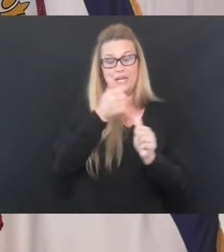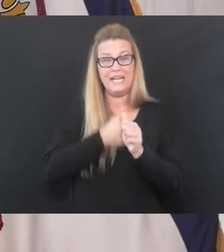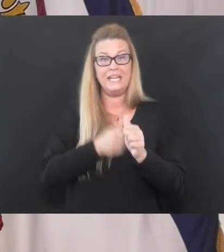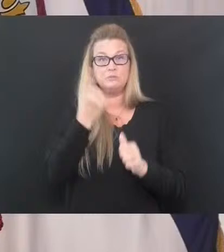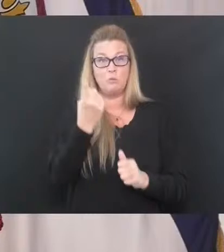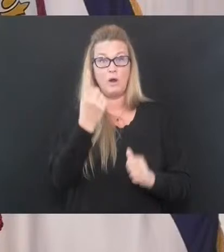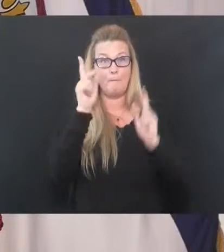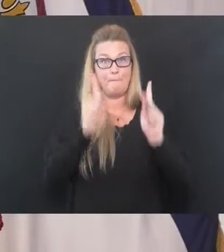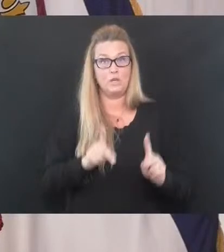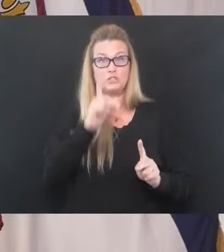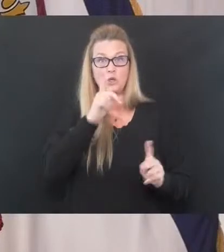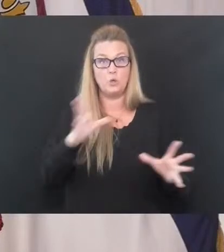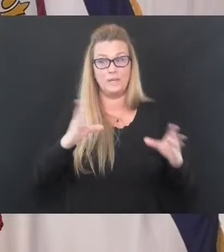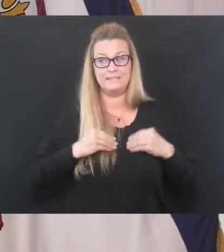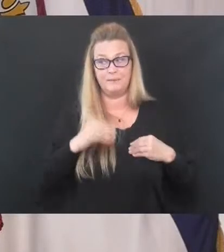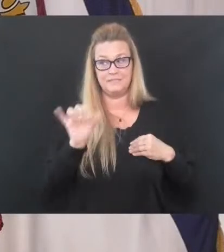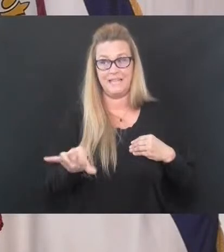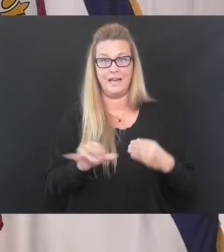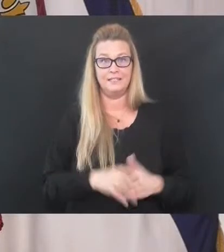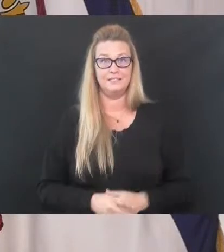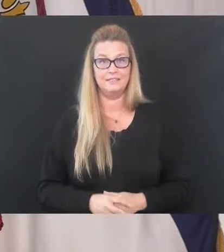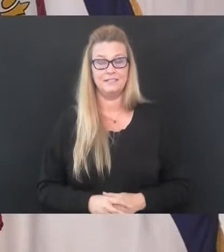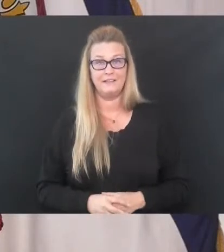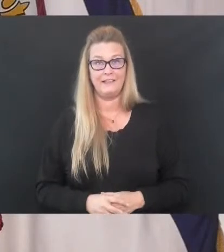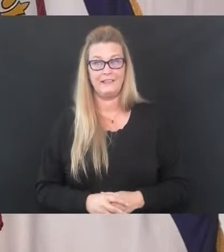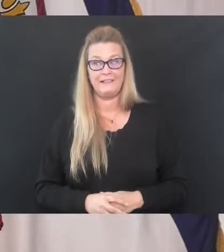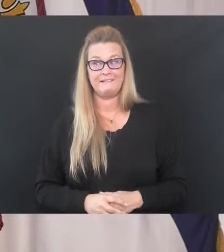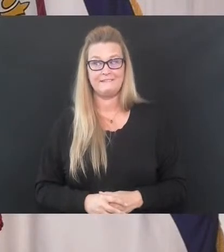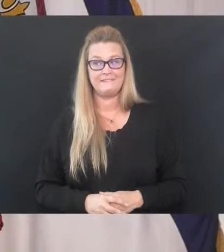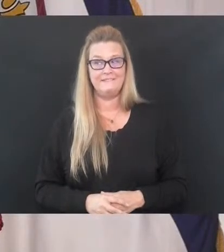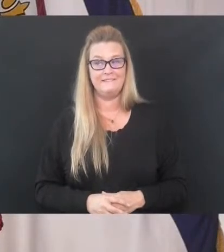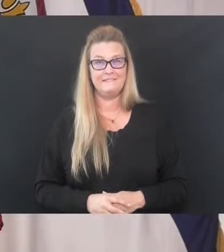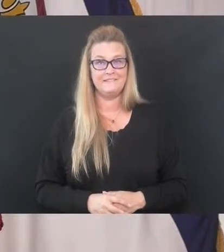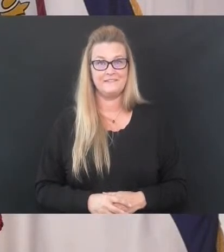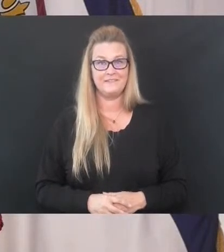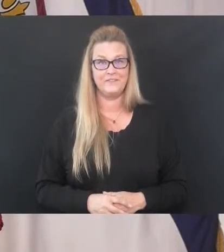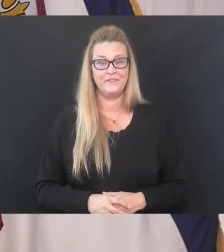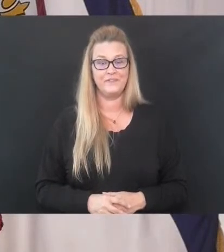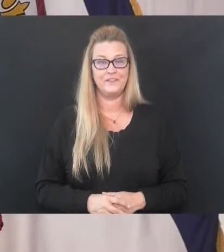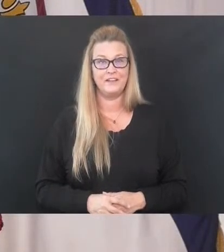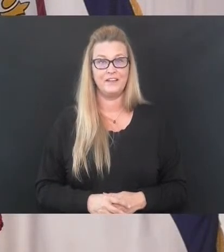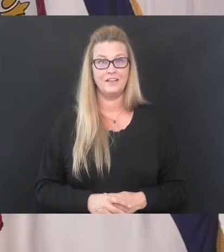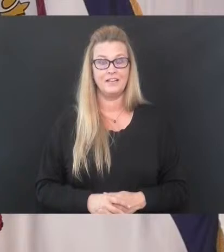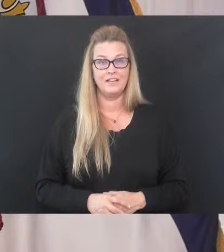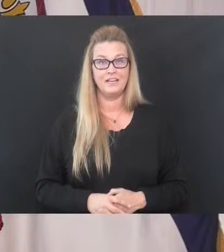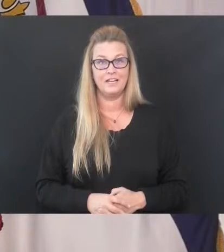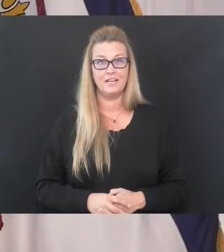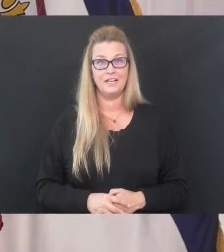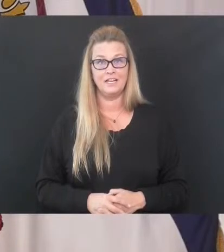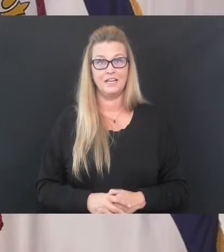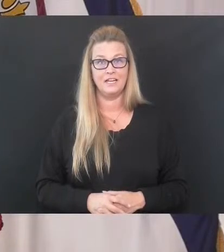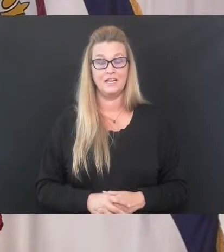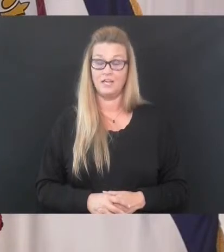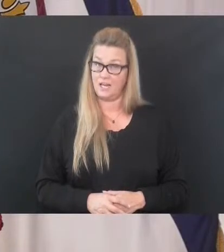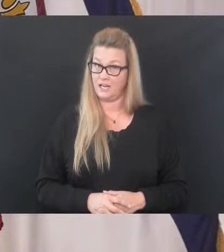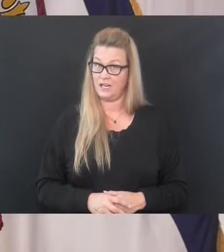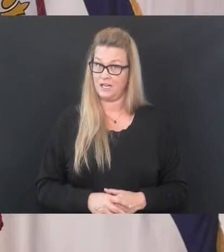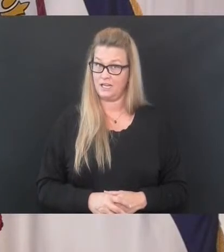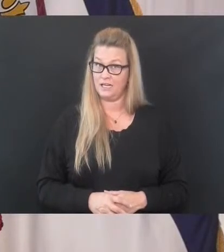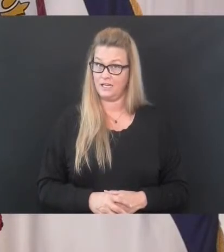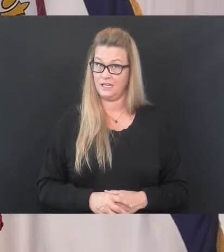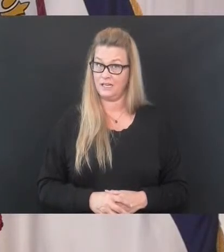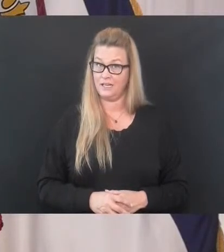steps up and takes their vaccines. Now, to me, let me just show